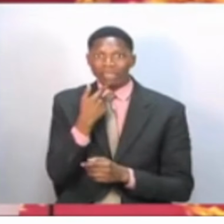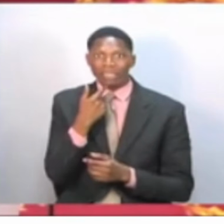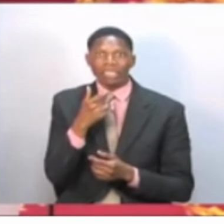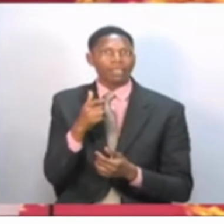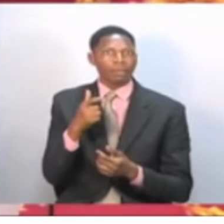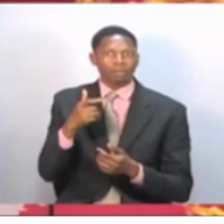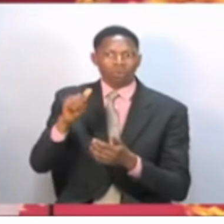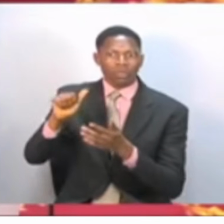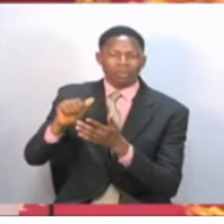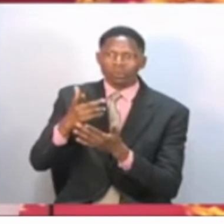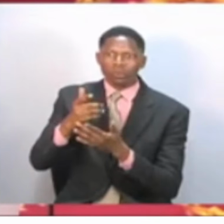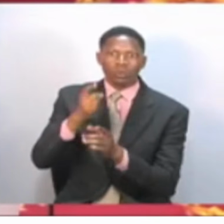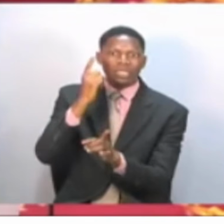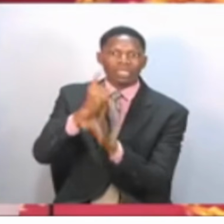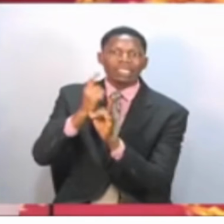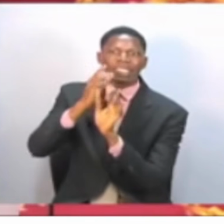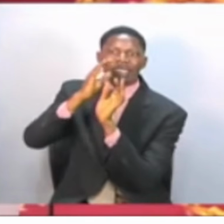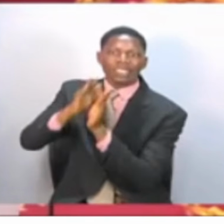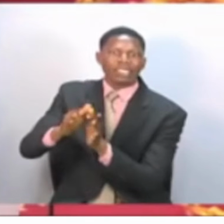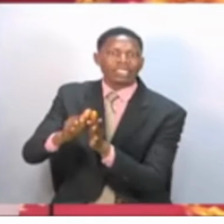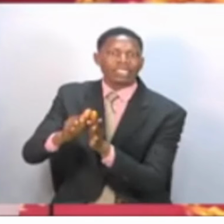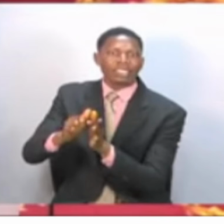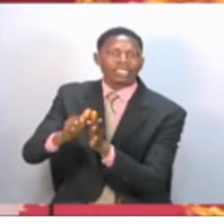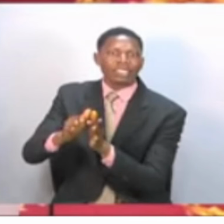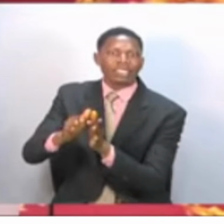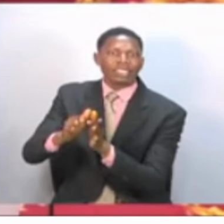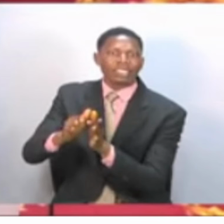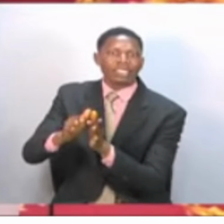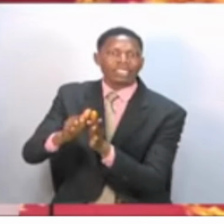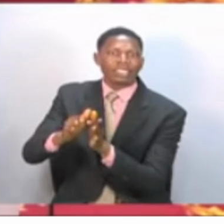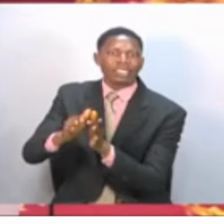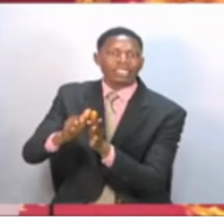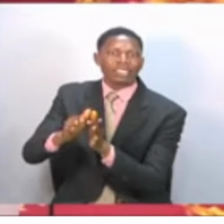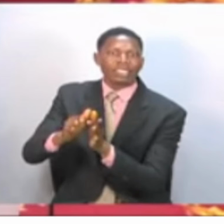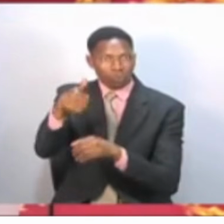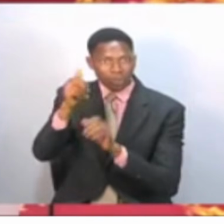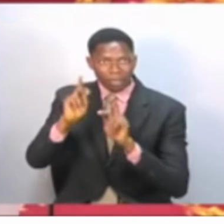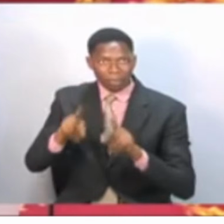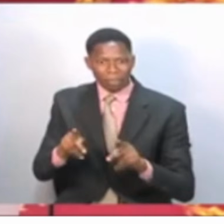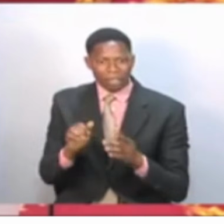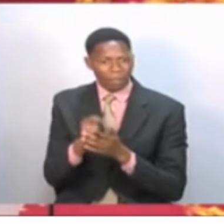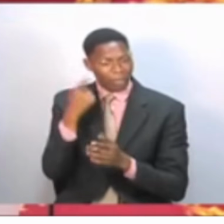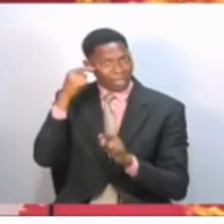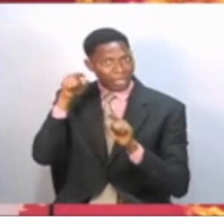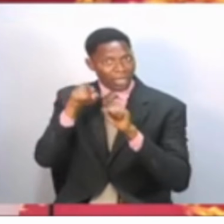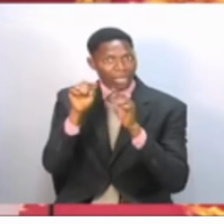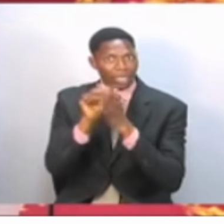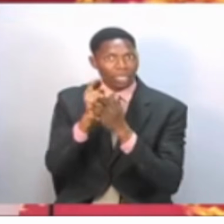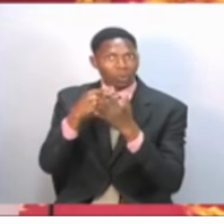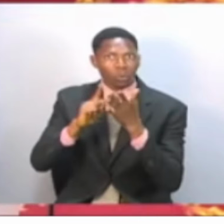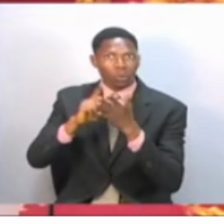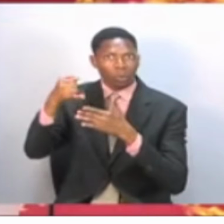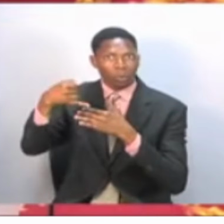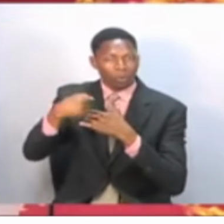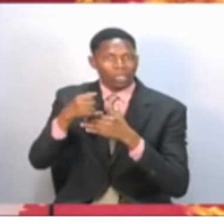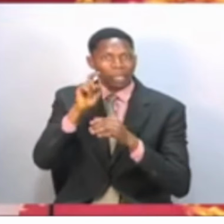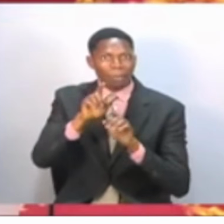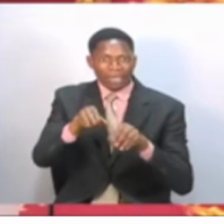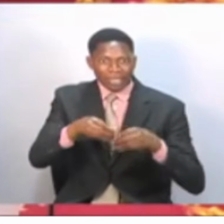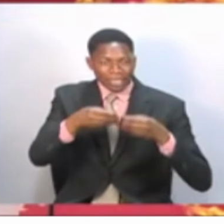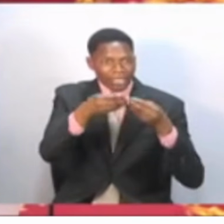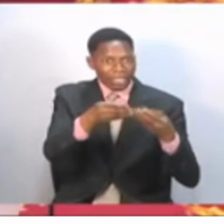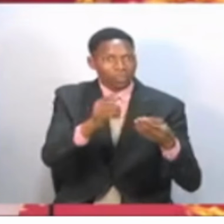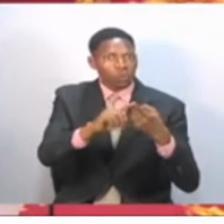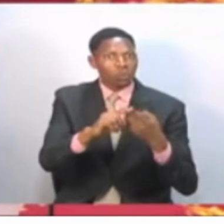work and get a Ghanaian contractor to do it. In this House, we also agreed that that project should also be awarded on sole sourcing to the